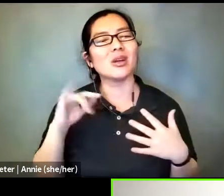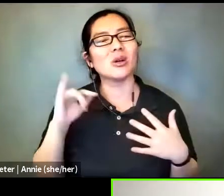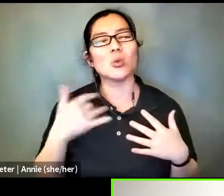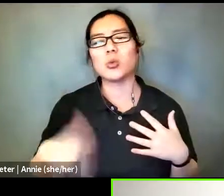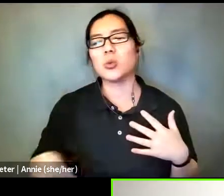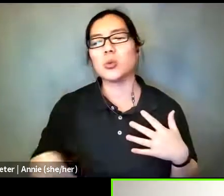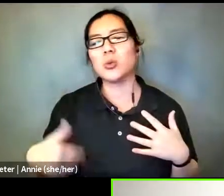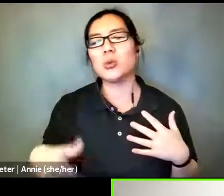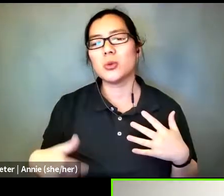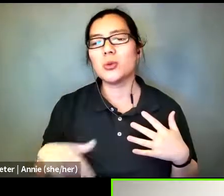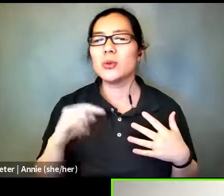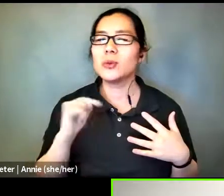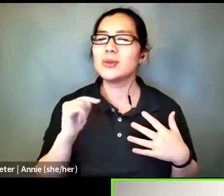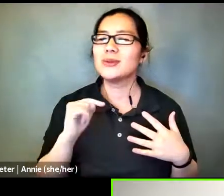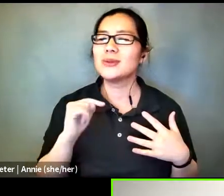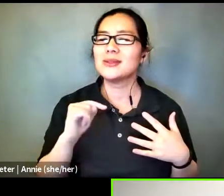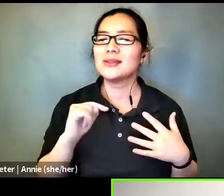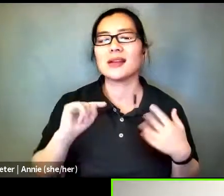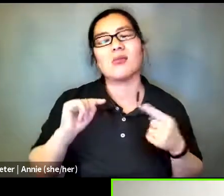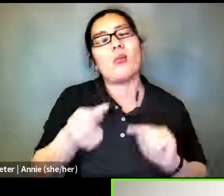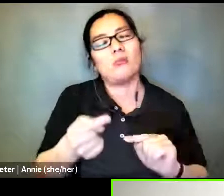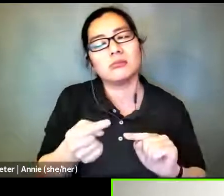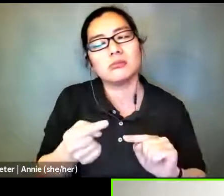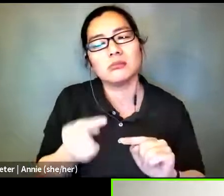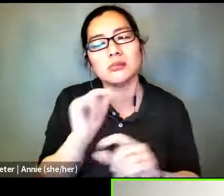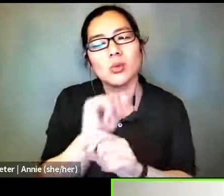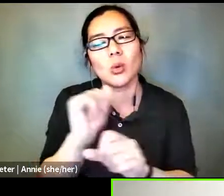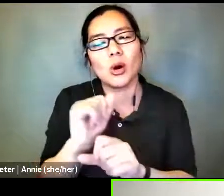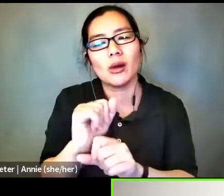what kind of harms this work, because